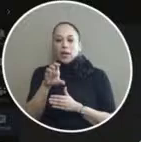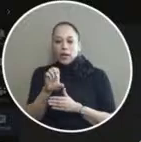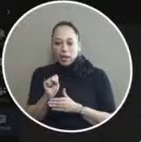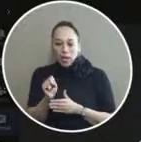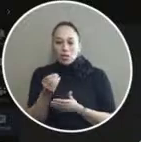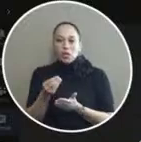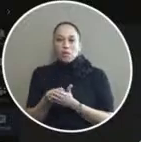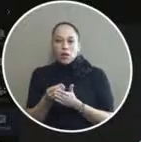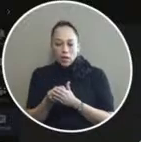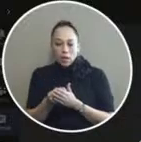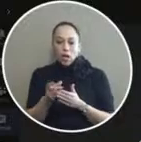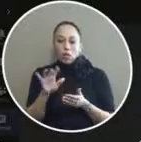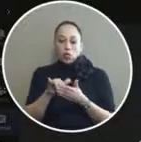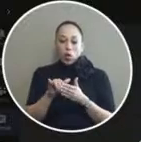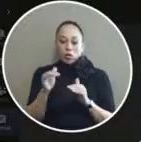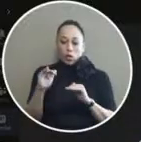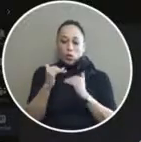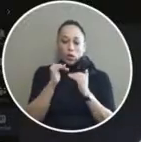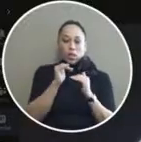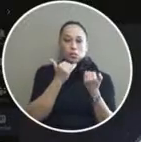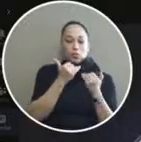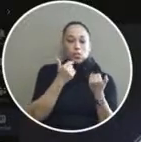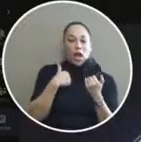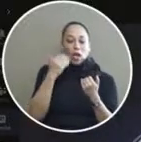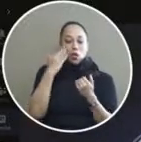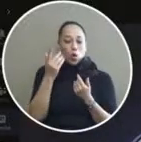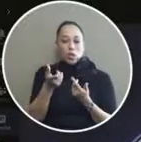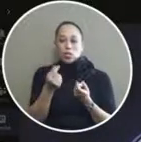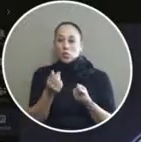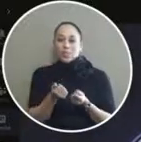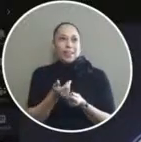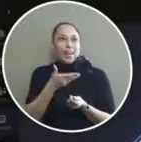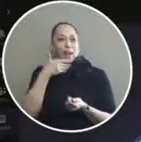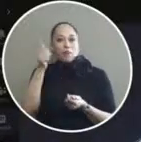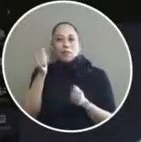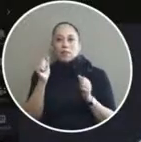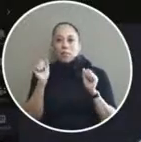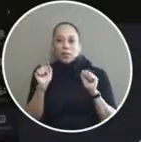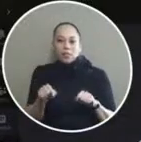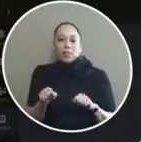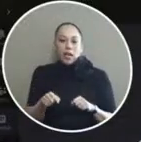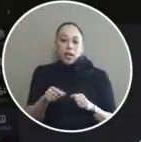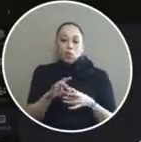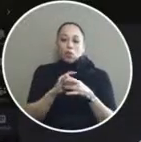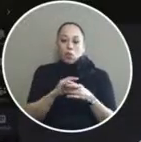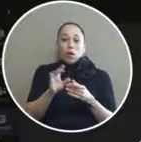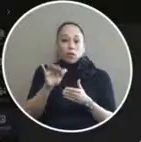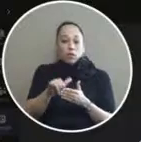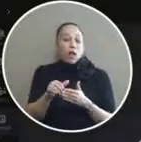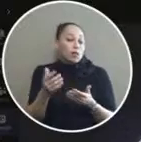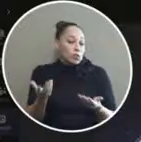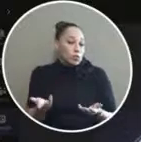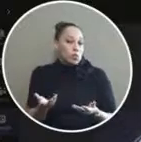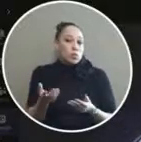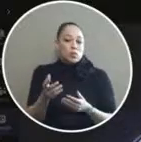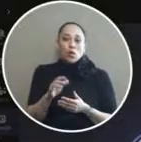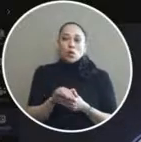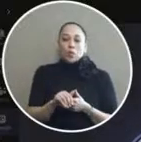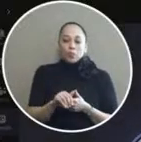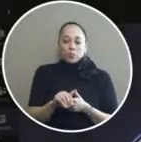and loosening up those restrictions. And I know she's doing everything she can to help in that regard. So